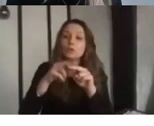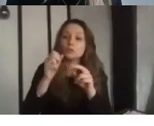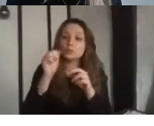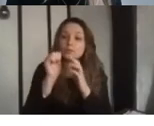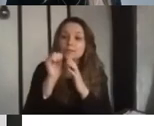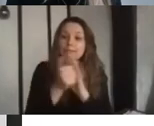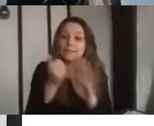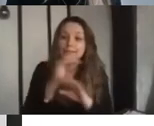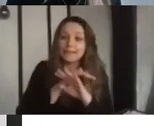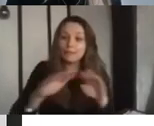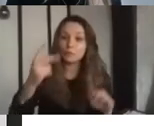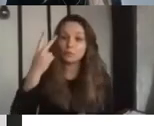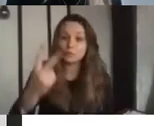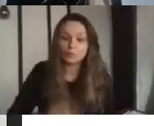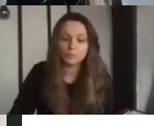2.